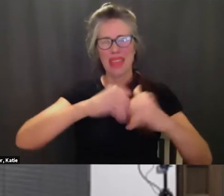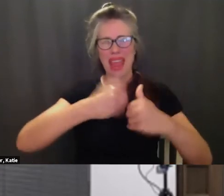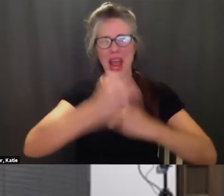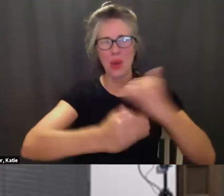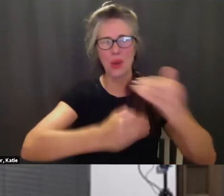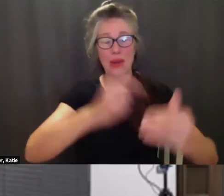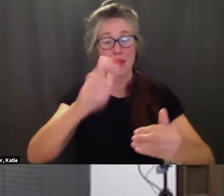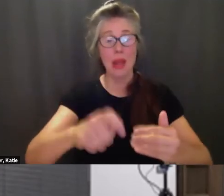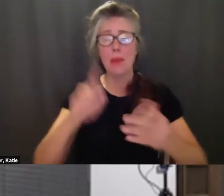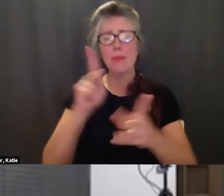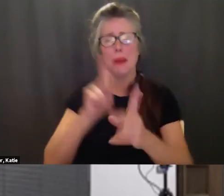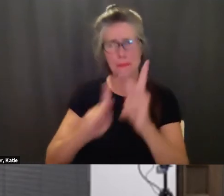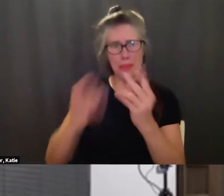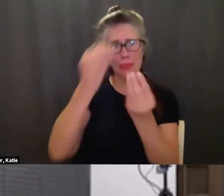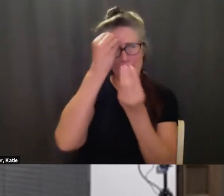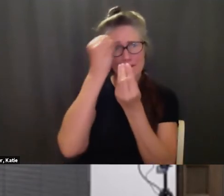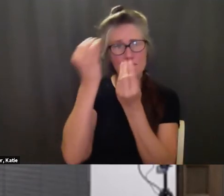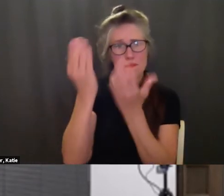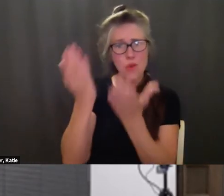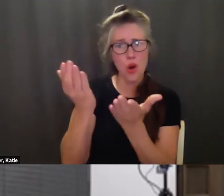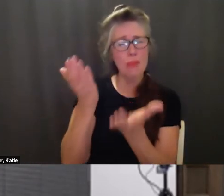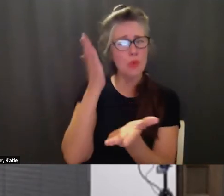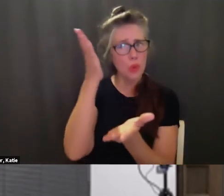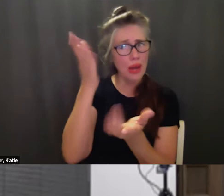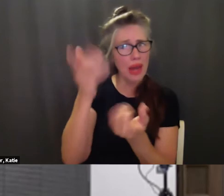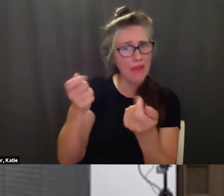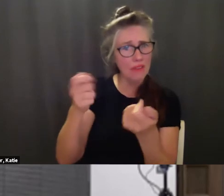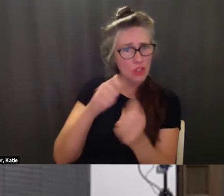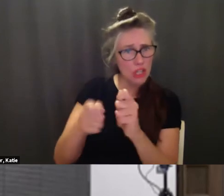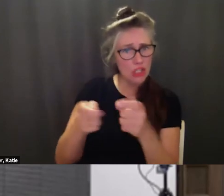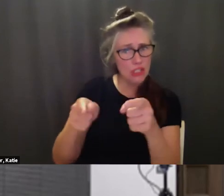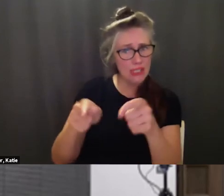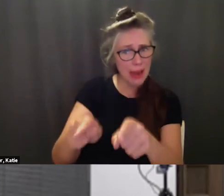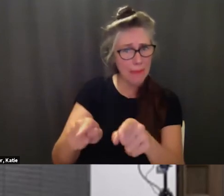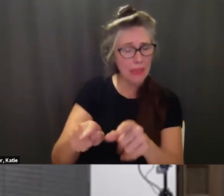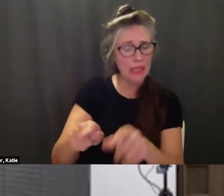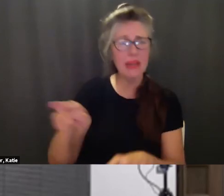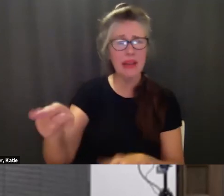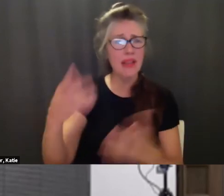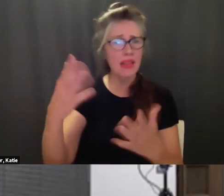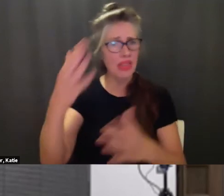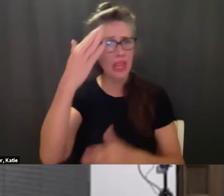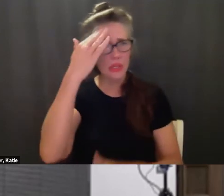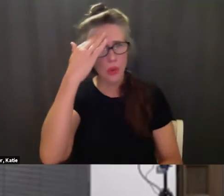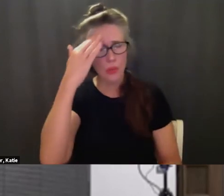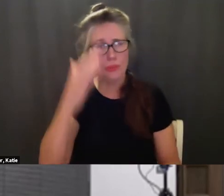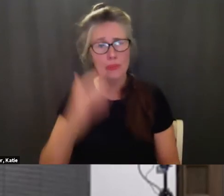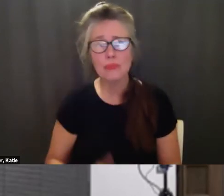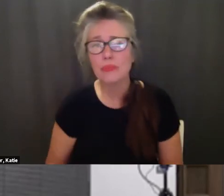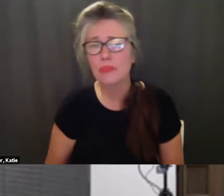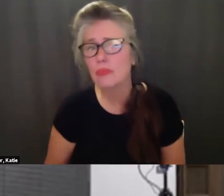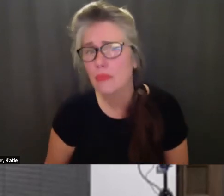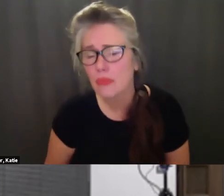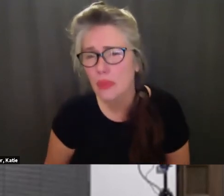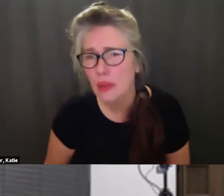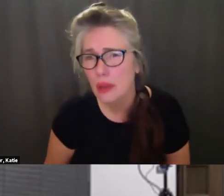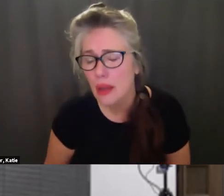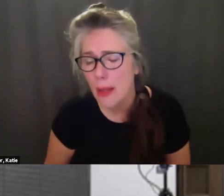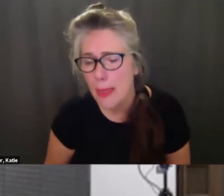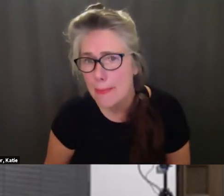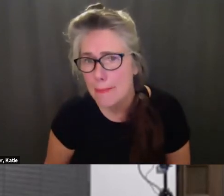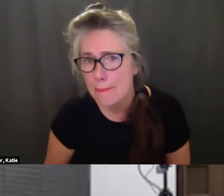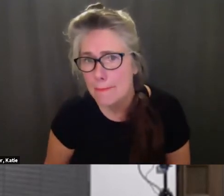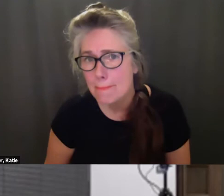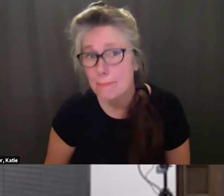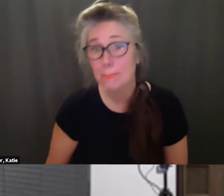been informed that there are changes coming, and that if you approve it, if you haven't voted yet, if